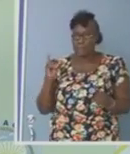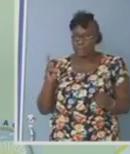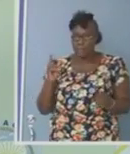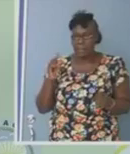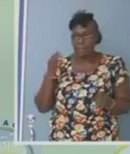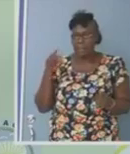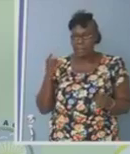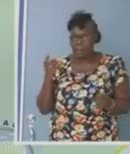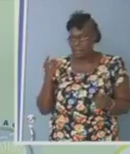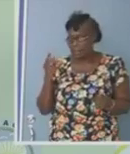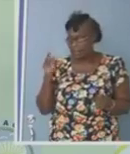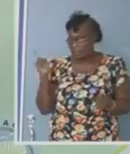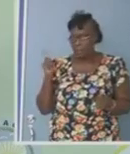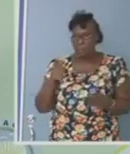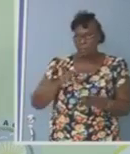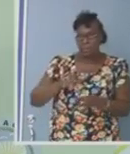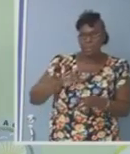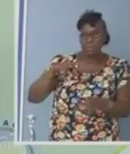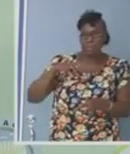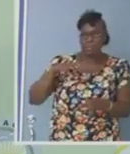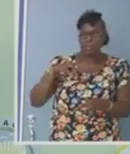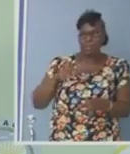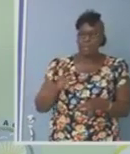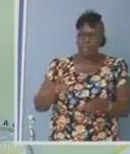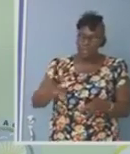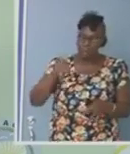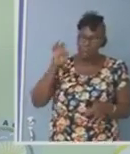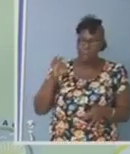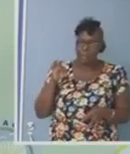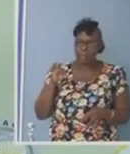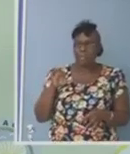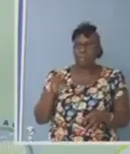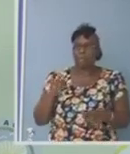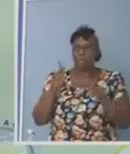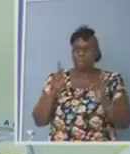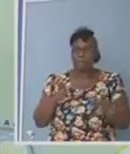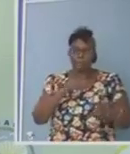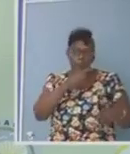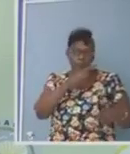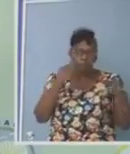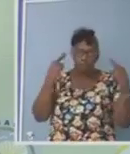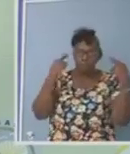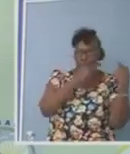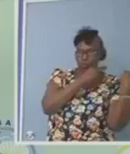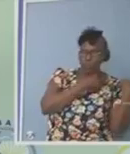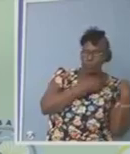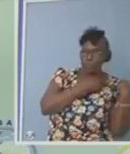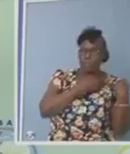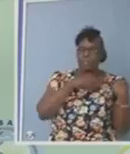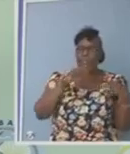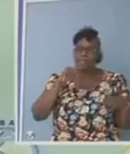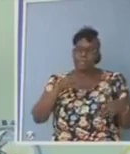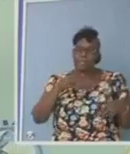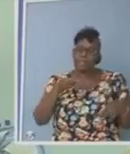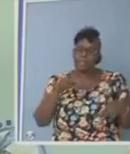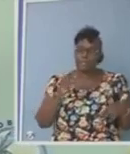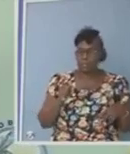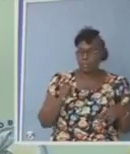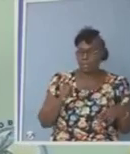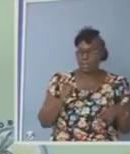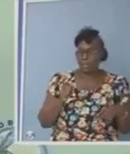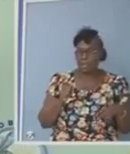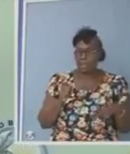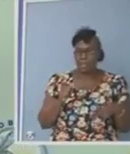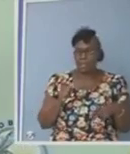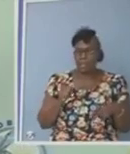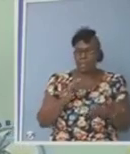was appointed as the representative of the Tobago House of Assembly to treat with the concerns of